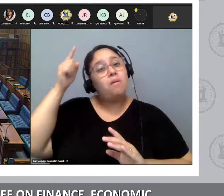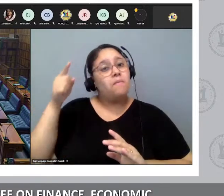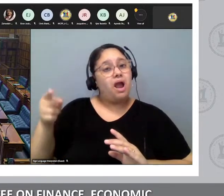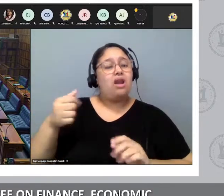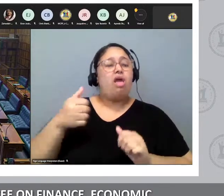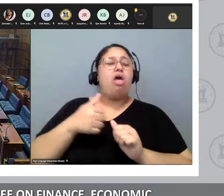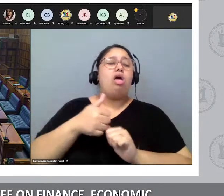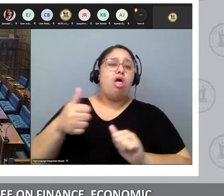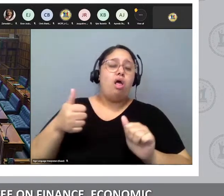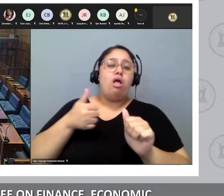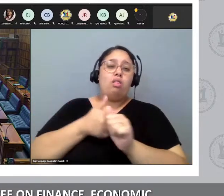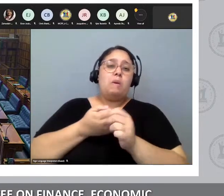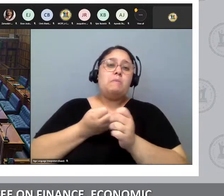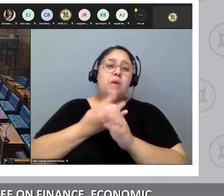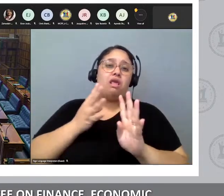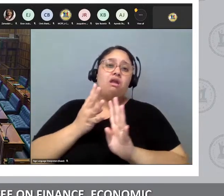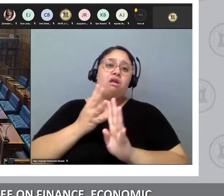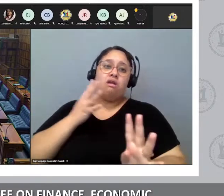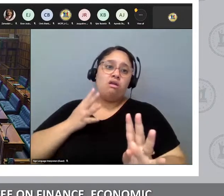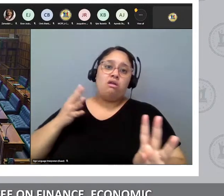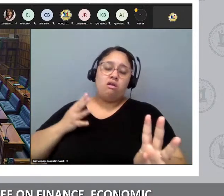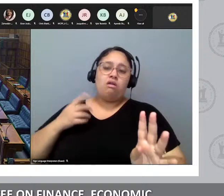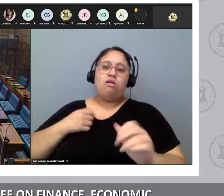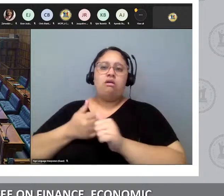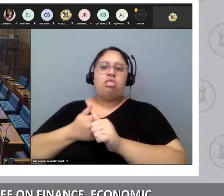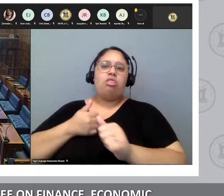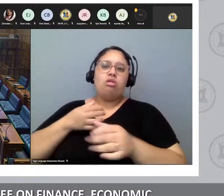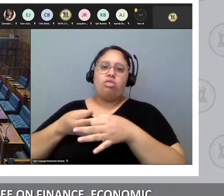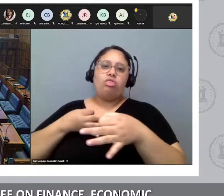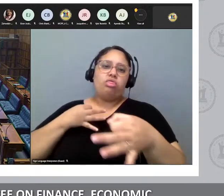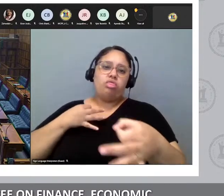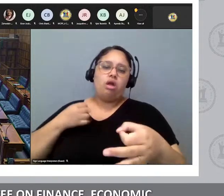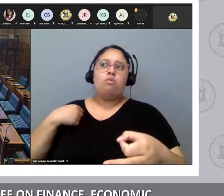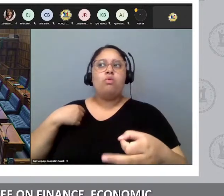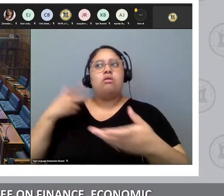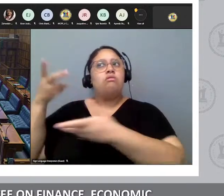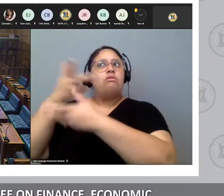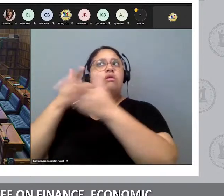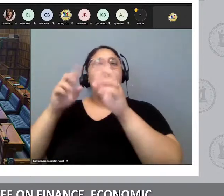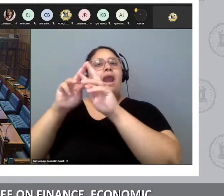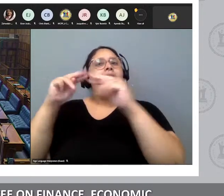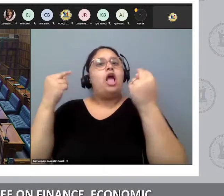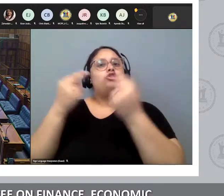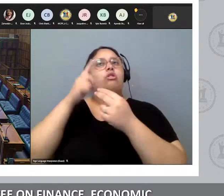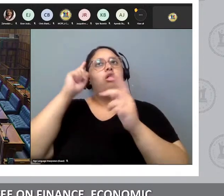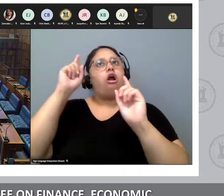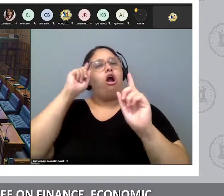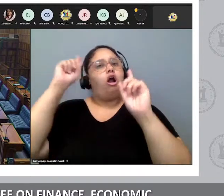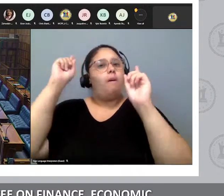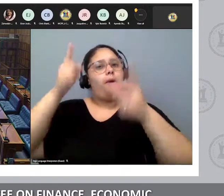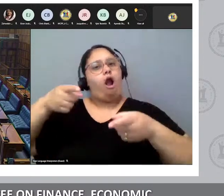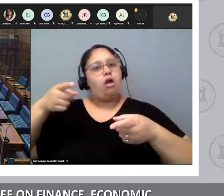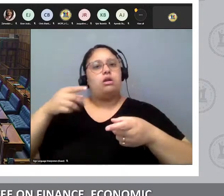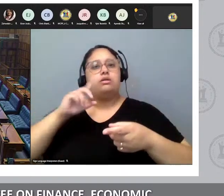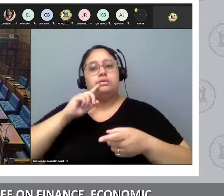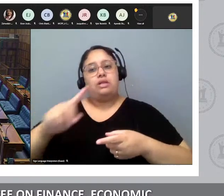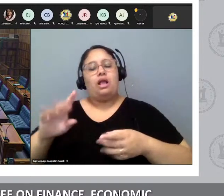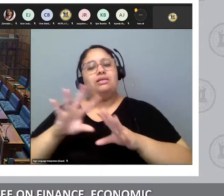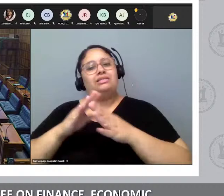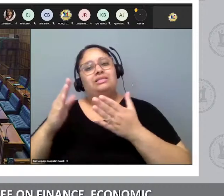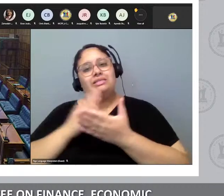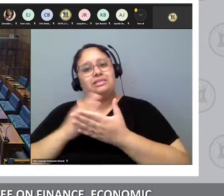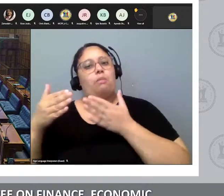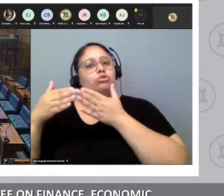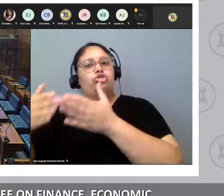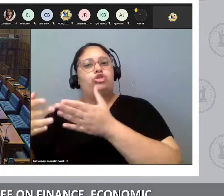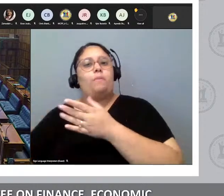backlogs um there was discussion with the national Command Center about whether some ships could be sent to Cape Town um but this wasn't